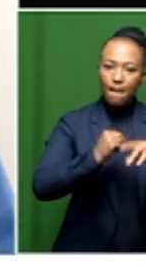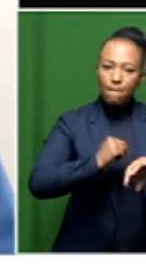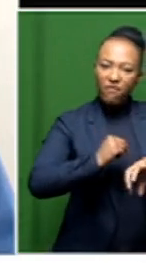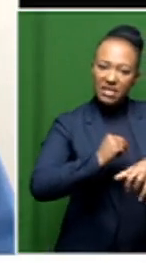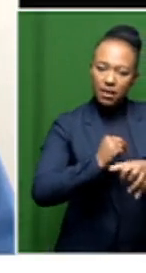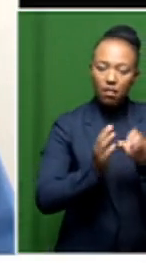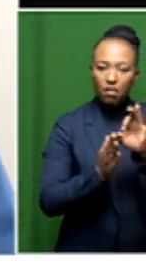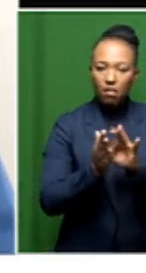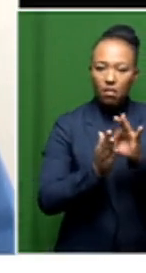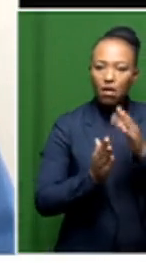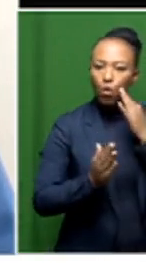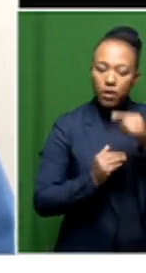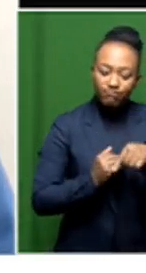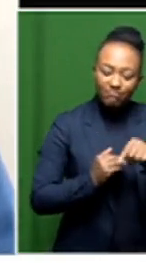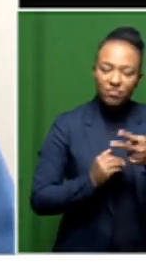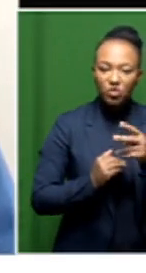in 2024.